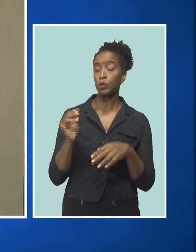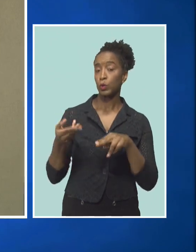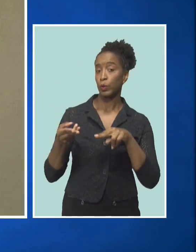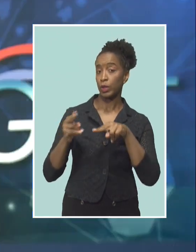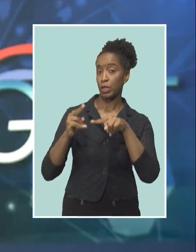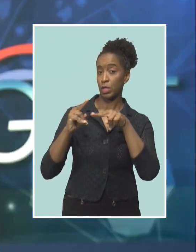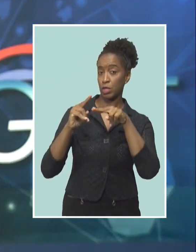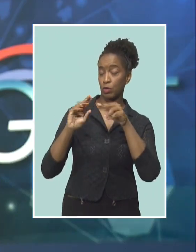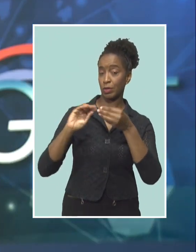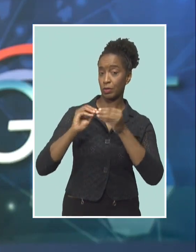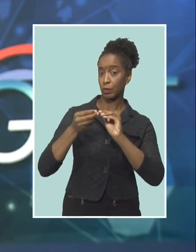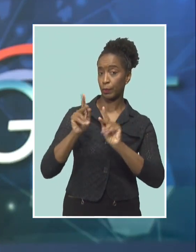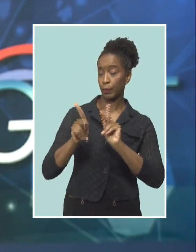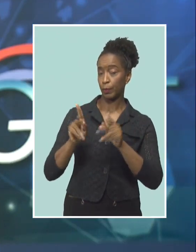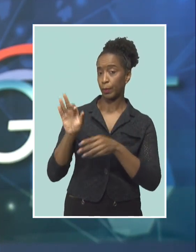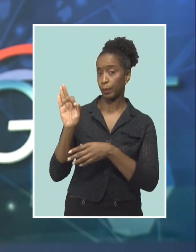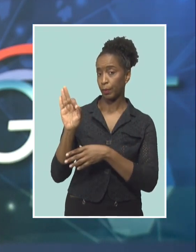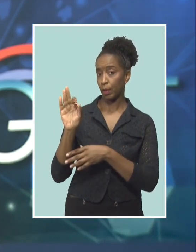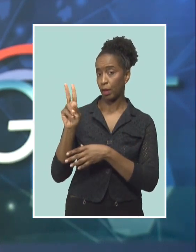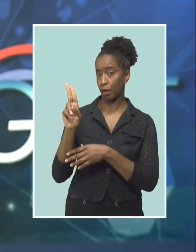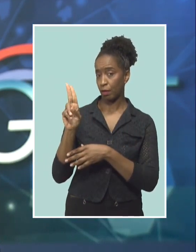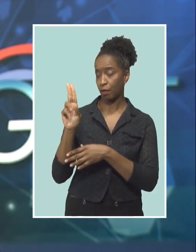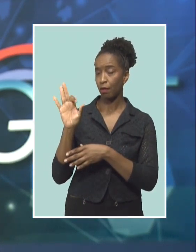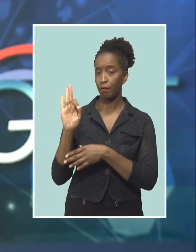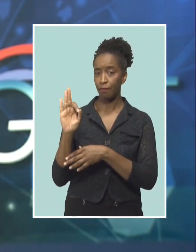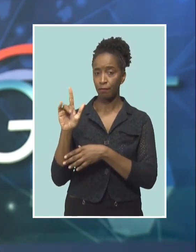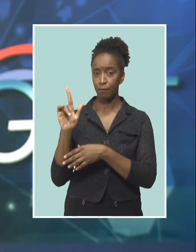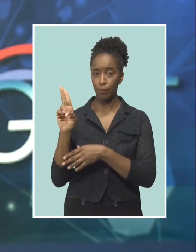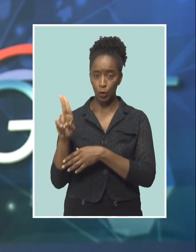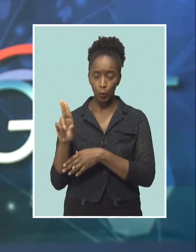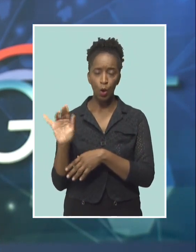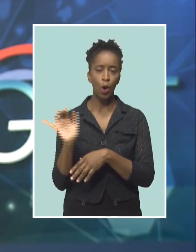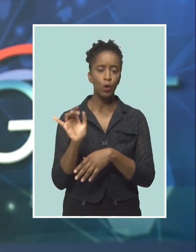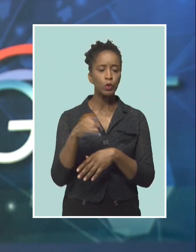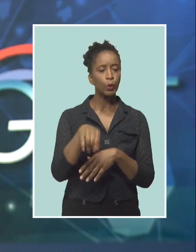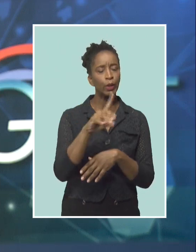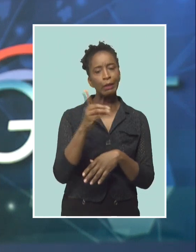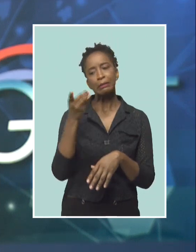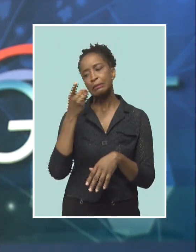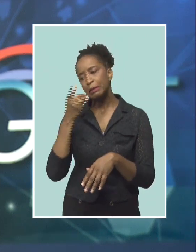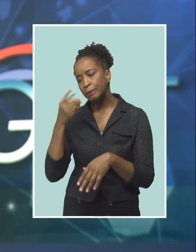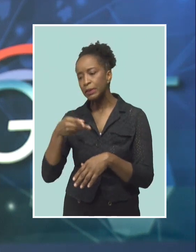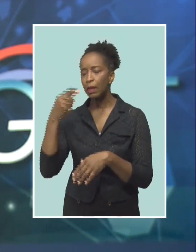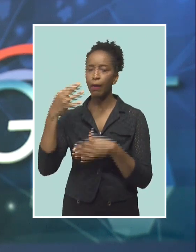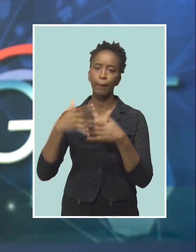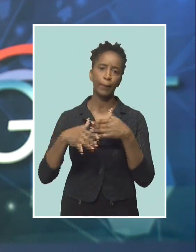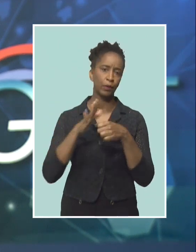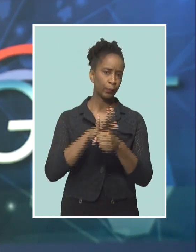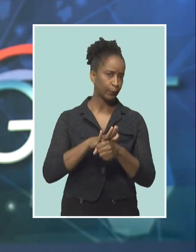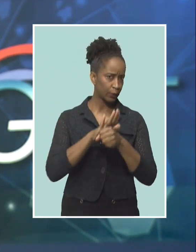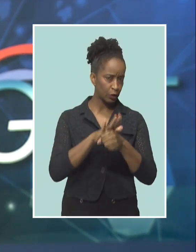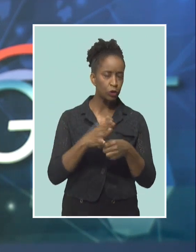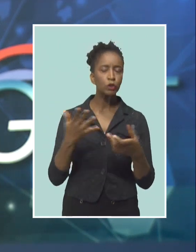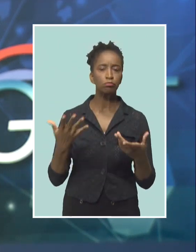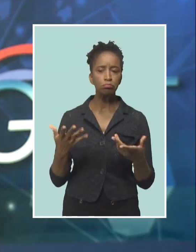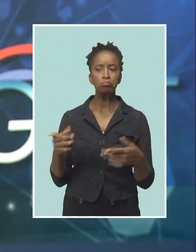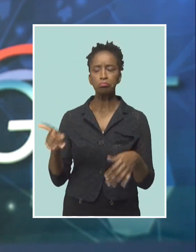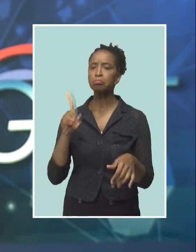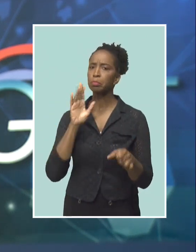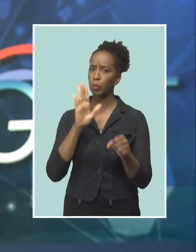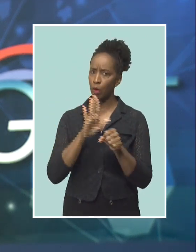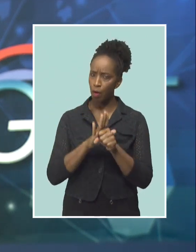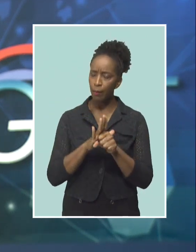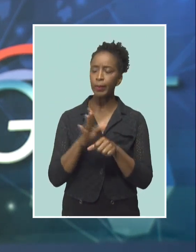and uncontrolled non-communicable diseases. Mr. Seeley gave the assurance that hospital officials are working to manage the